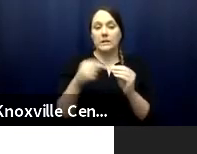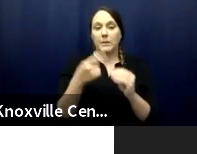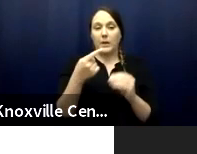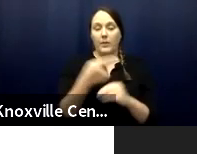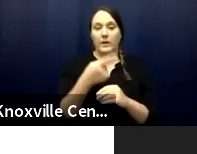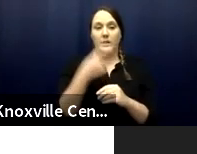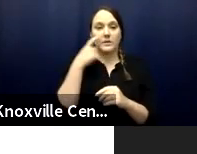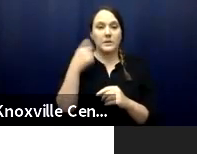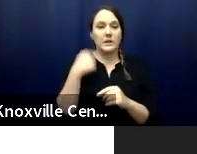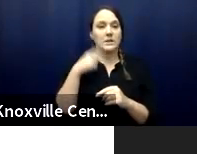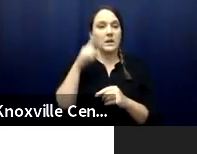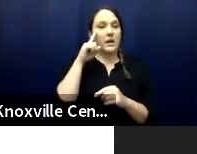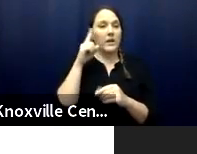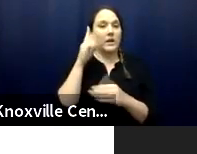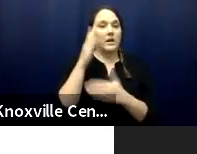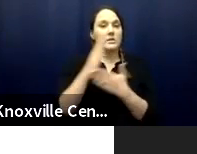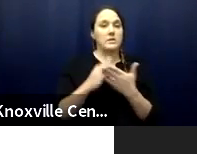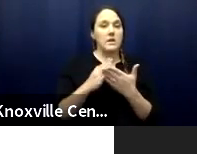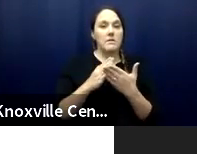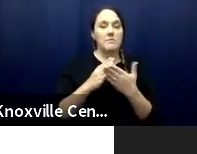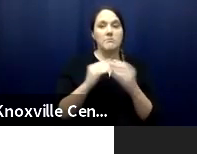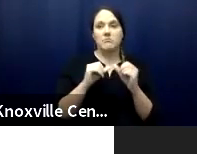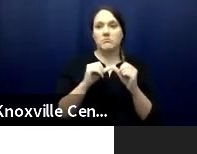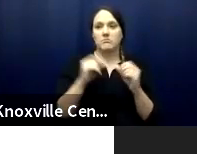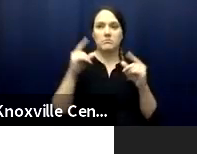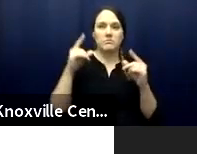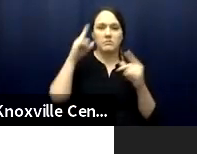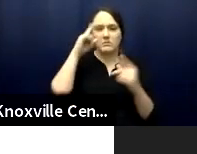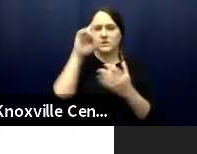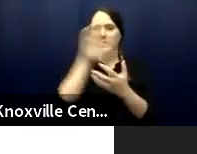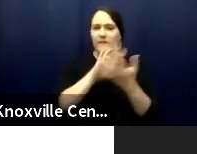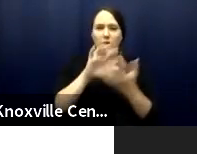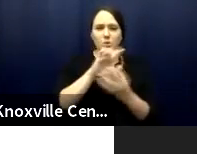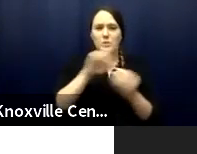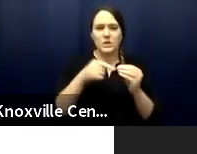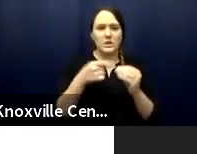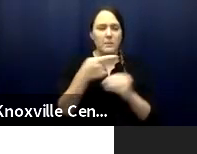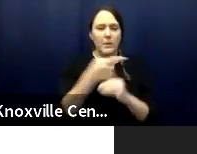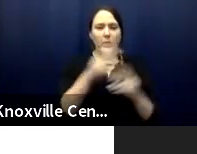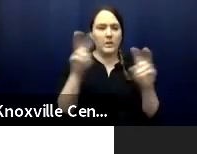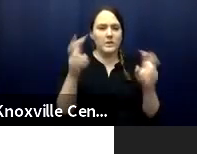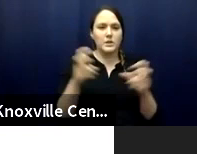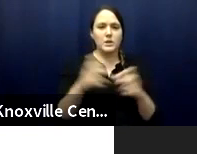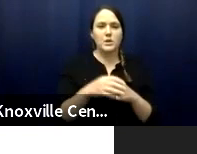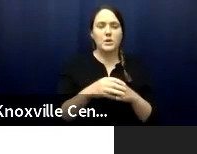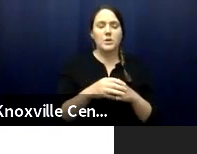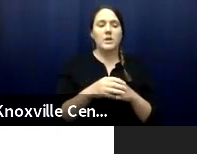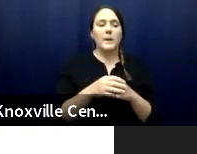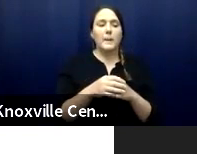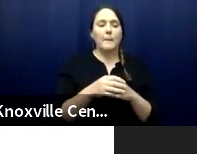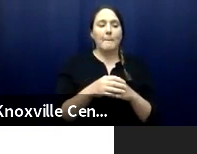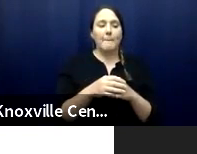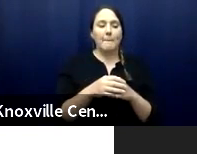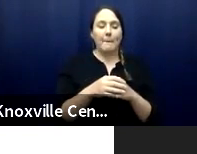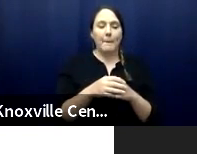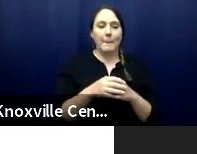because I think there's also some ongoing confusion about this issue in terms of